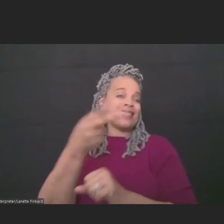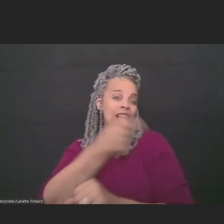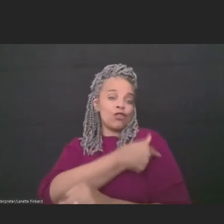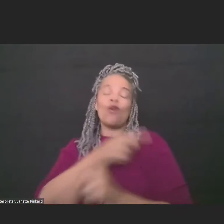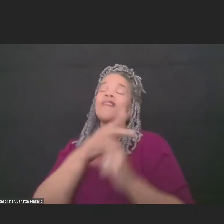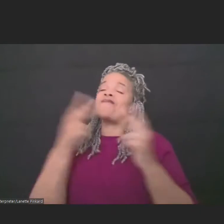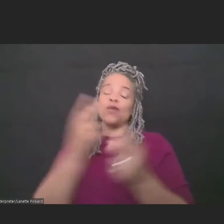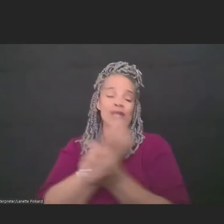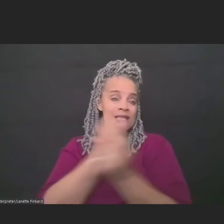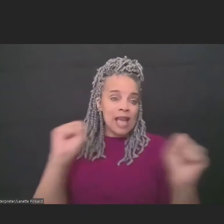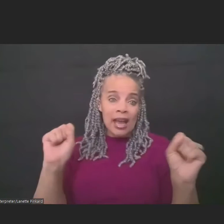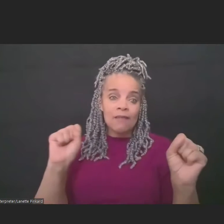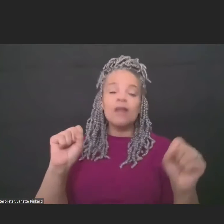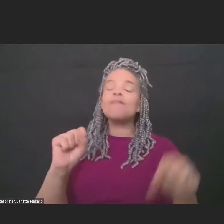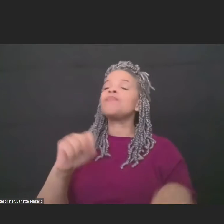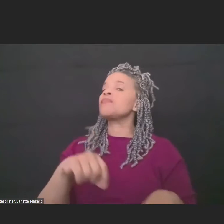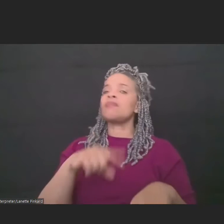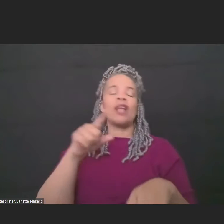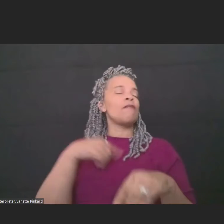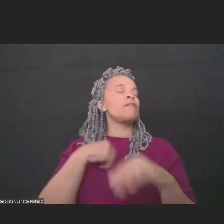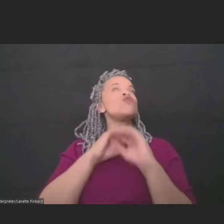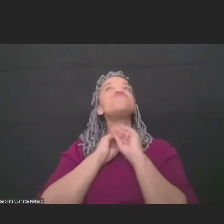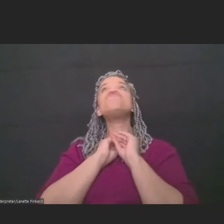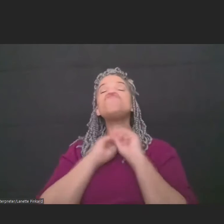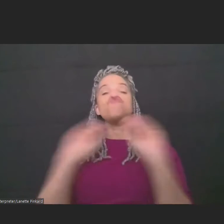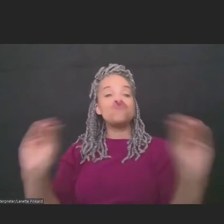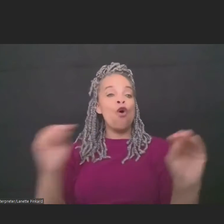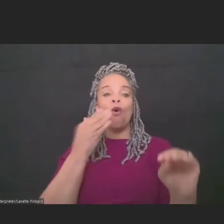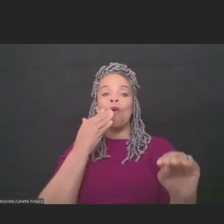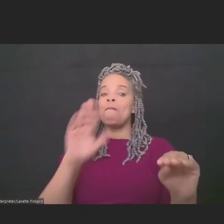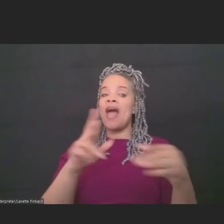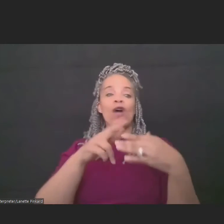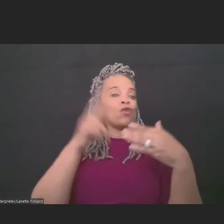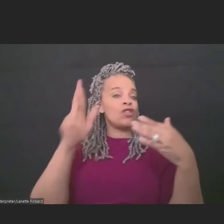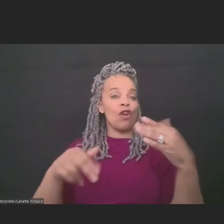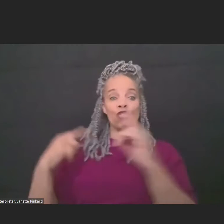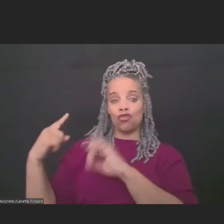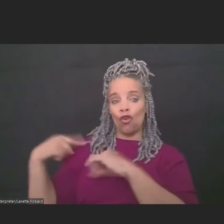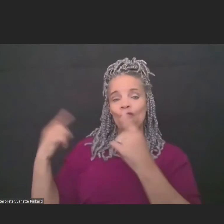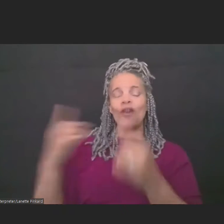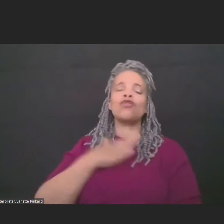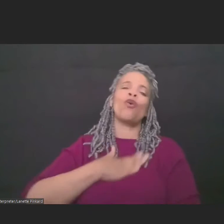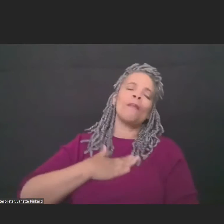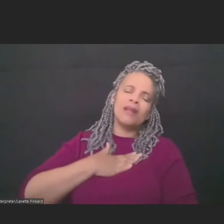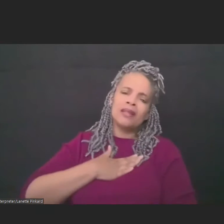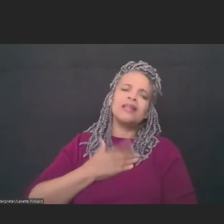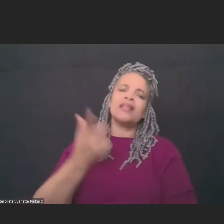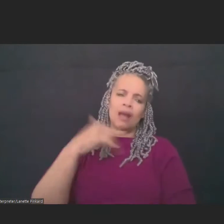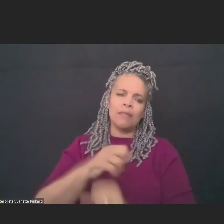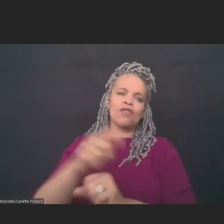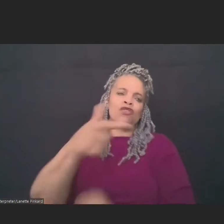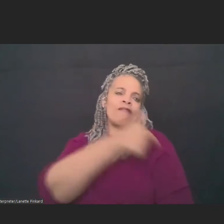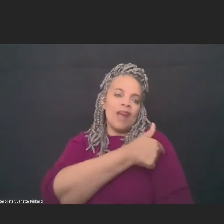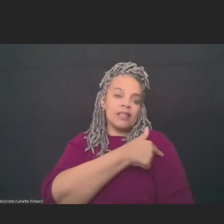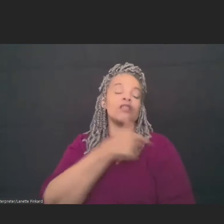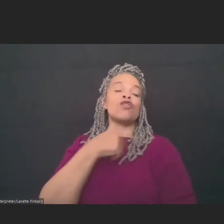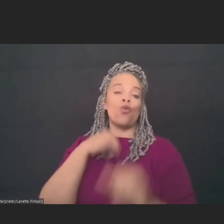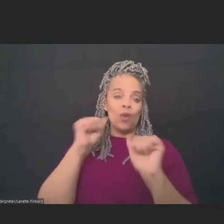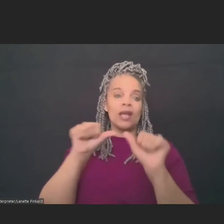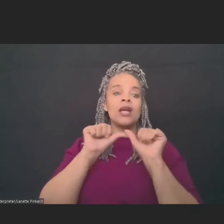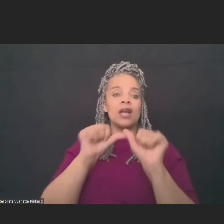vaccine, and there have been no bad outcomes so far. So please come get your vaccine so we can